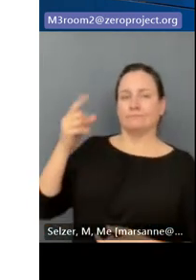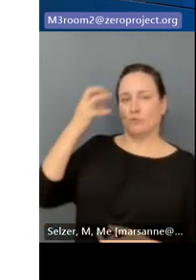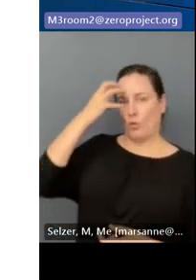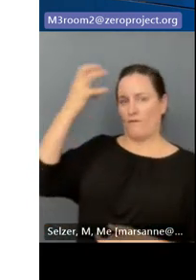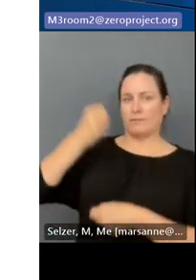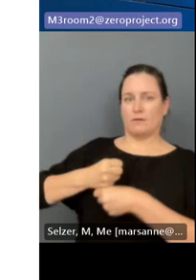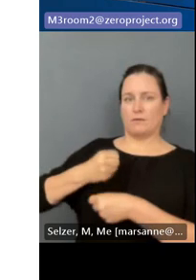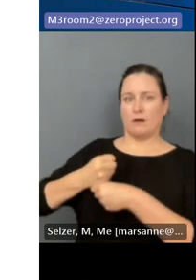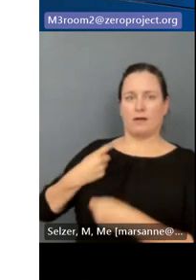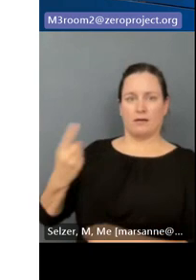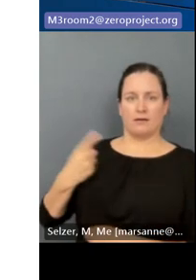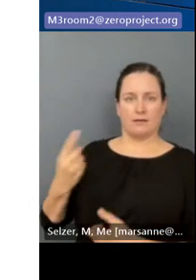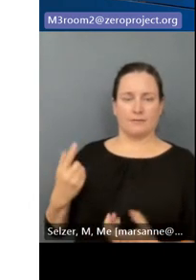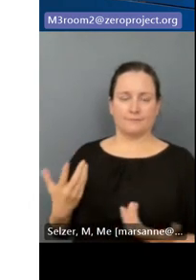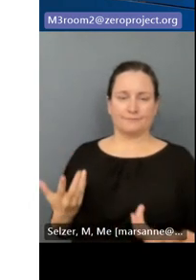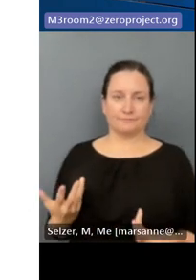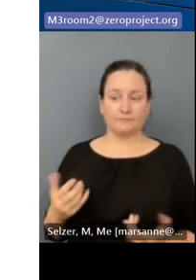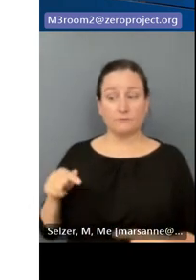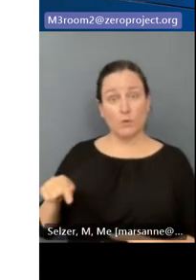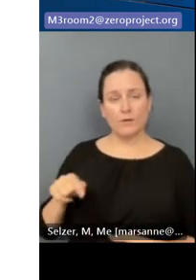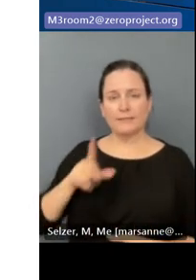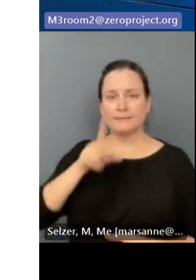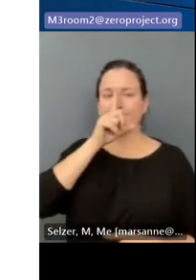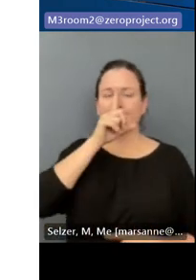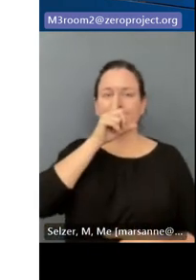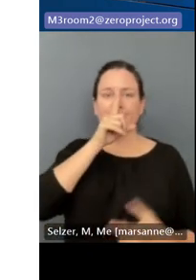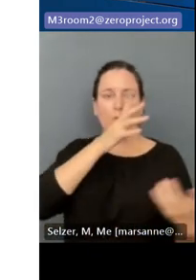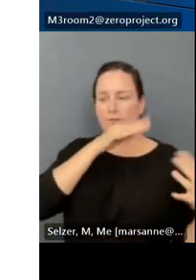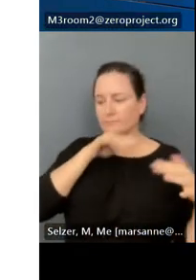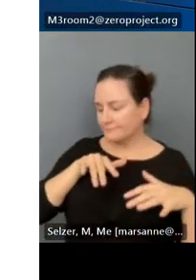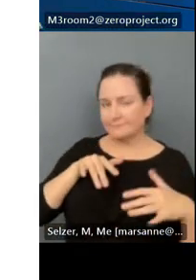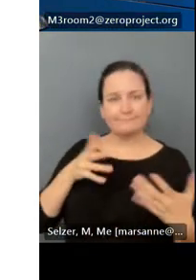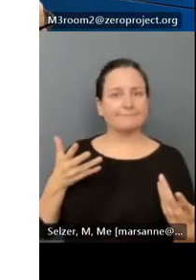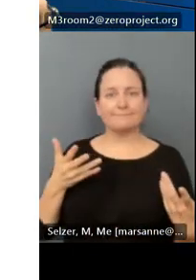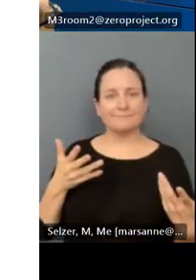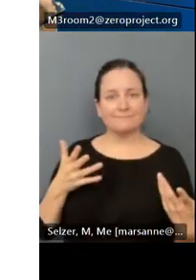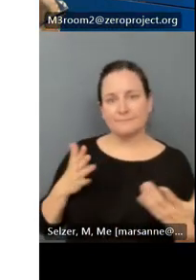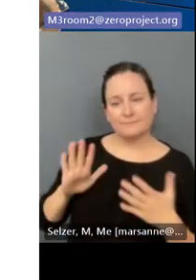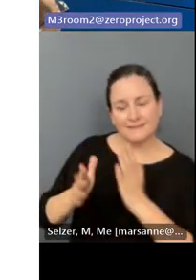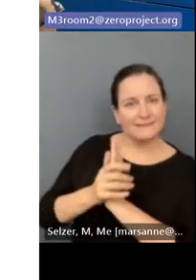the silent talent remains silent and untapped.